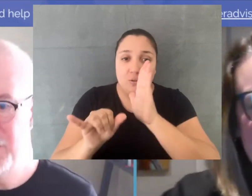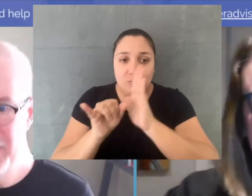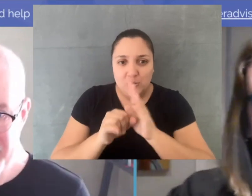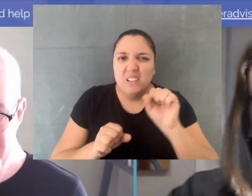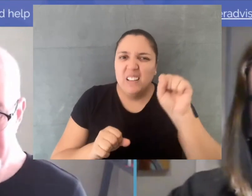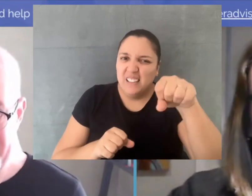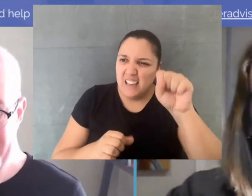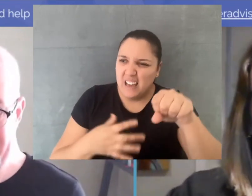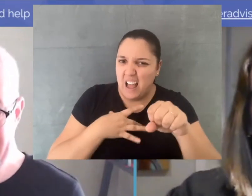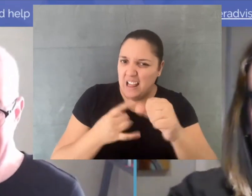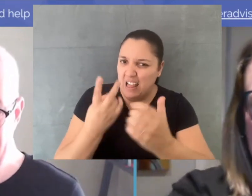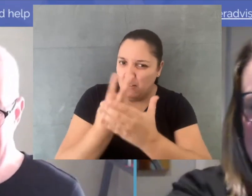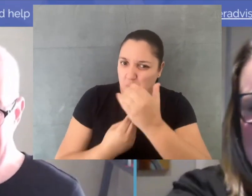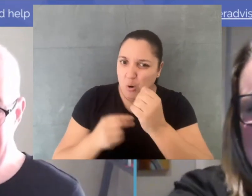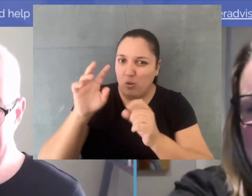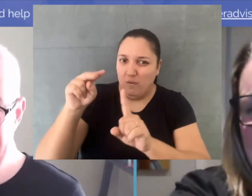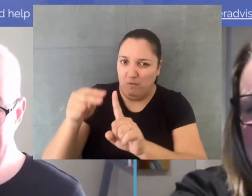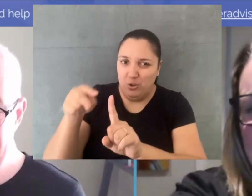those perspectives.